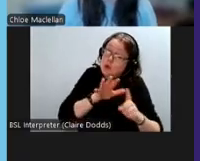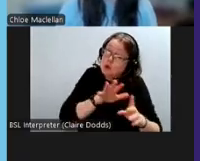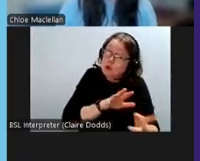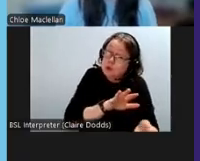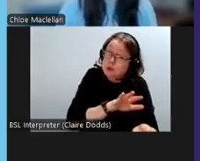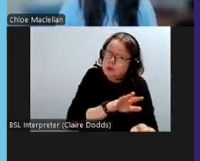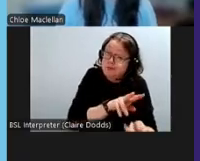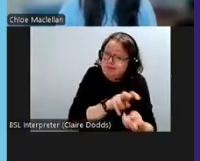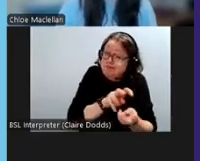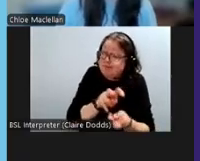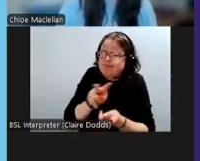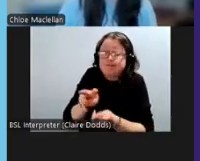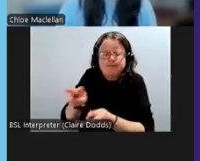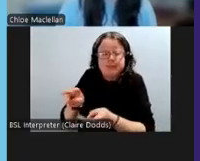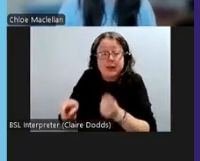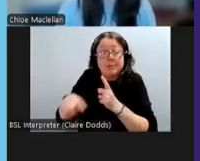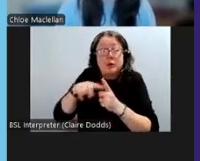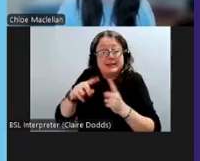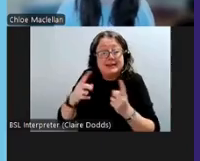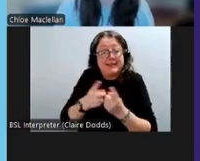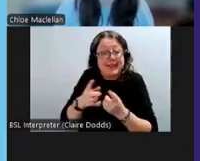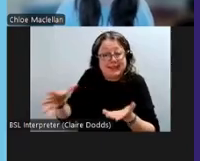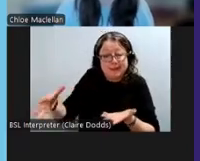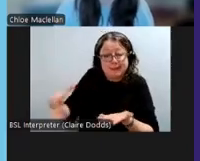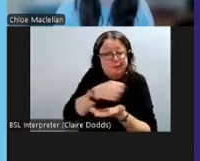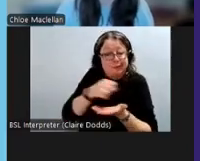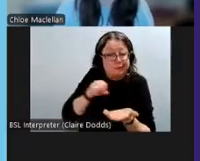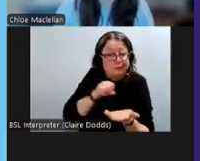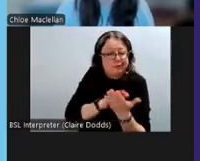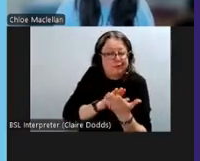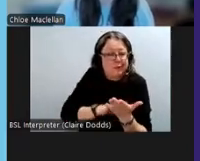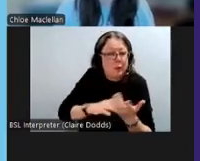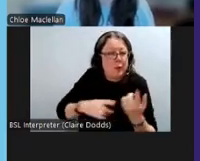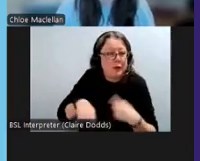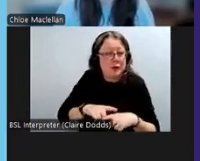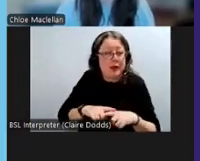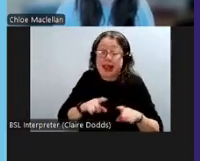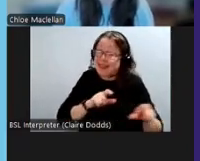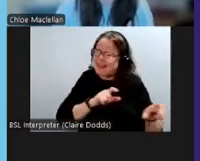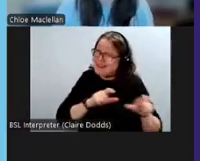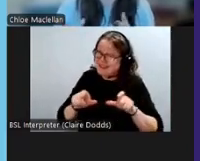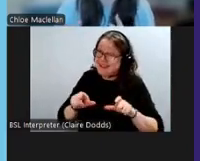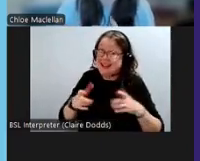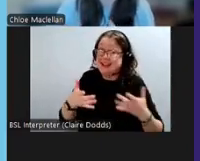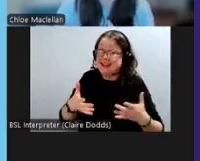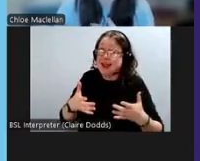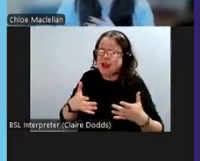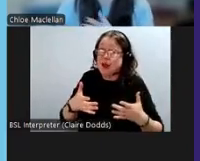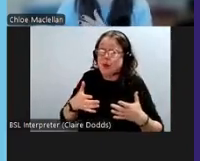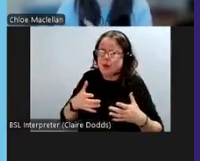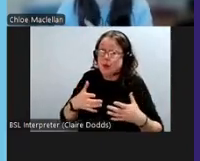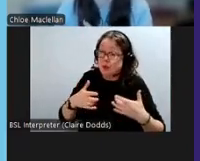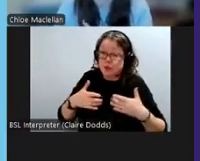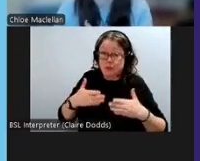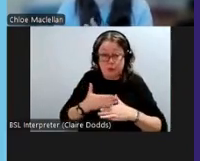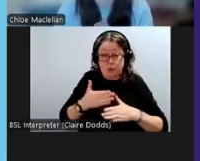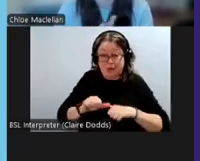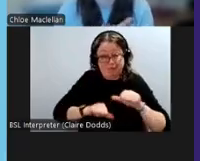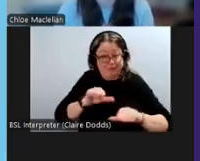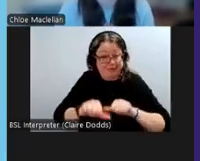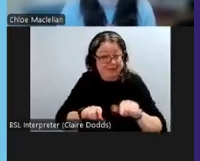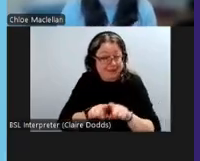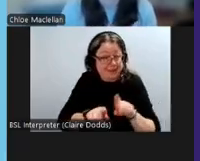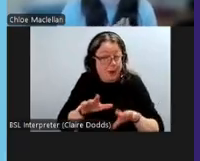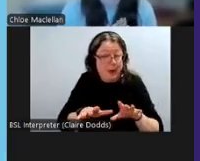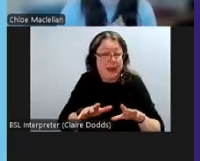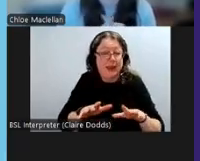that pretty much is still what the Poverty Proofing Schools team do today. They adapt the model to work with SEN settings,